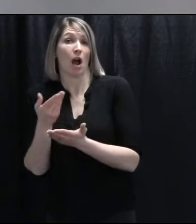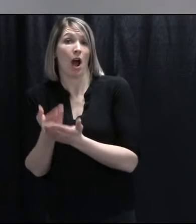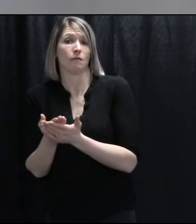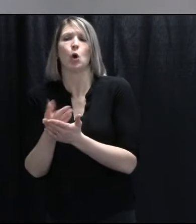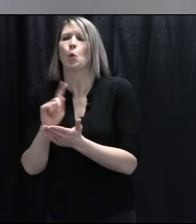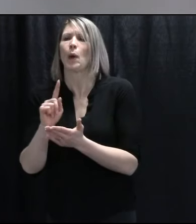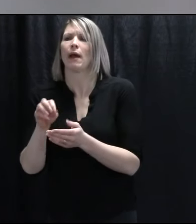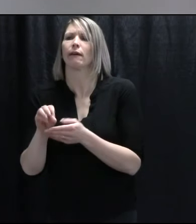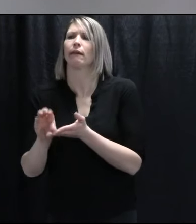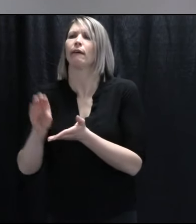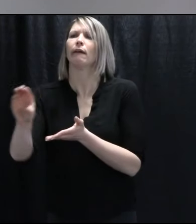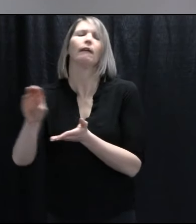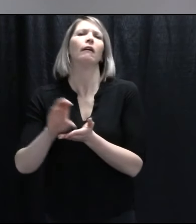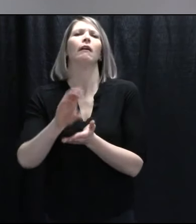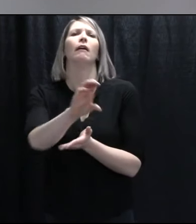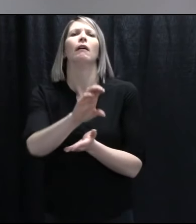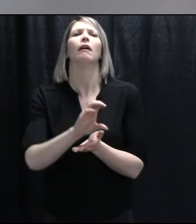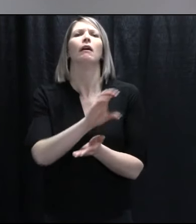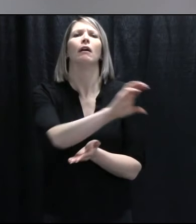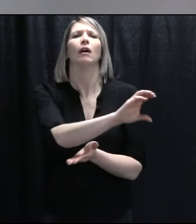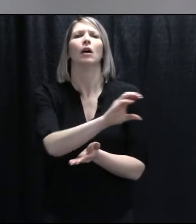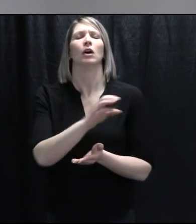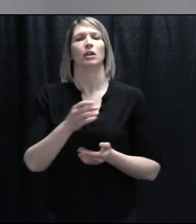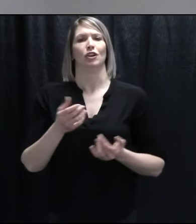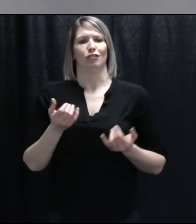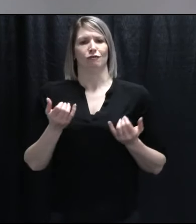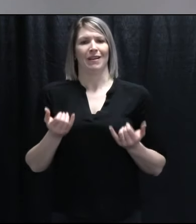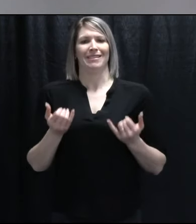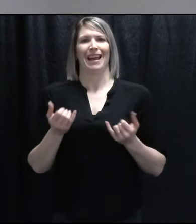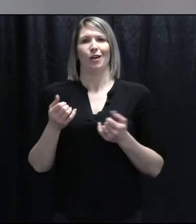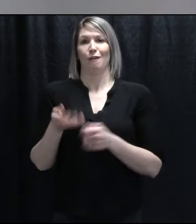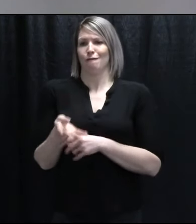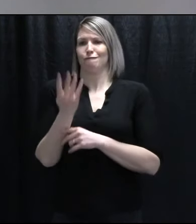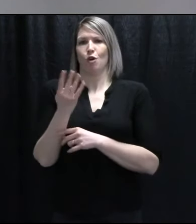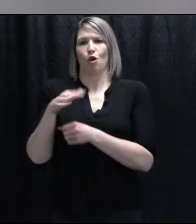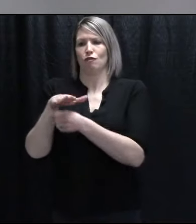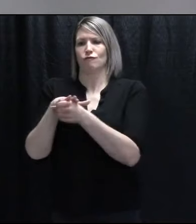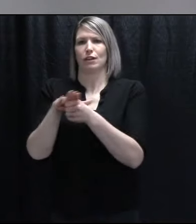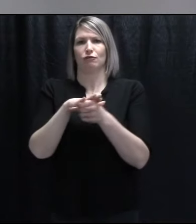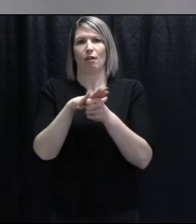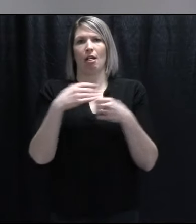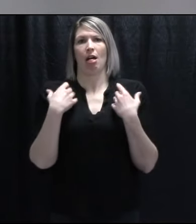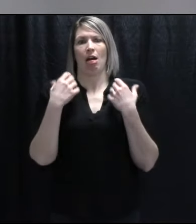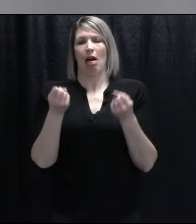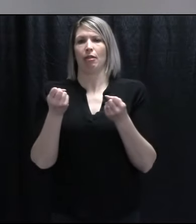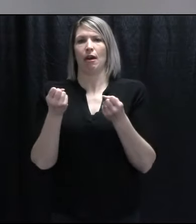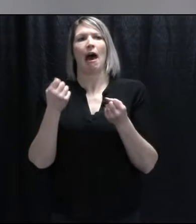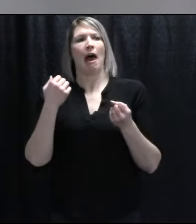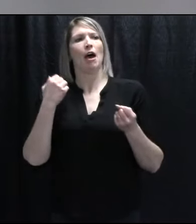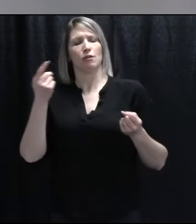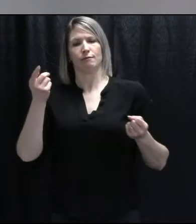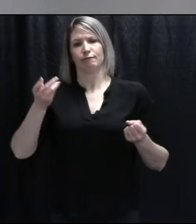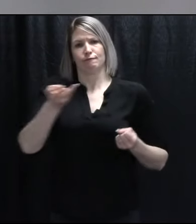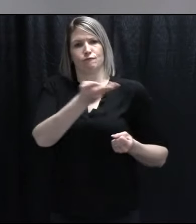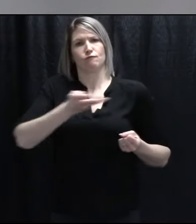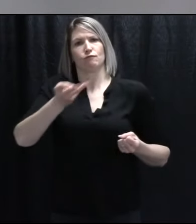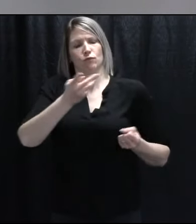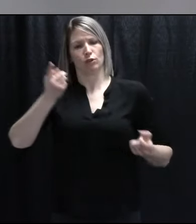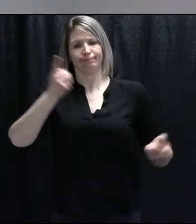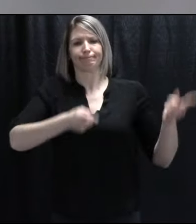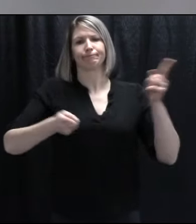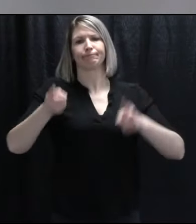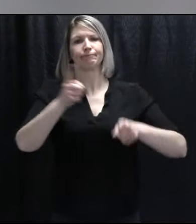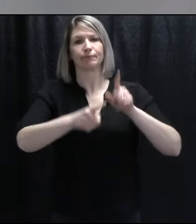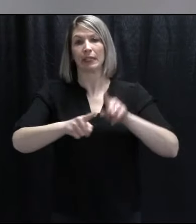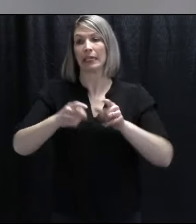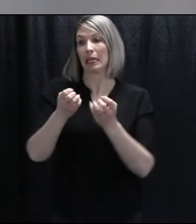mutual good neighbor agreement, both across the RHAs and actually across the Atlantic provinces for equipment